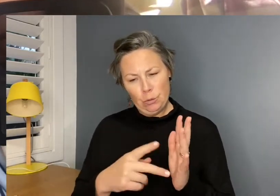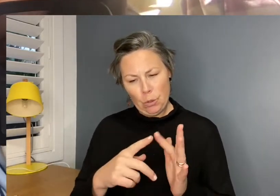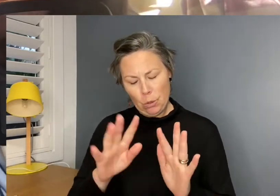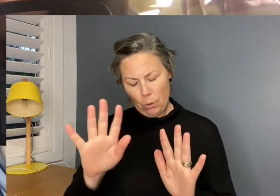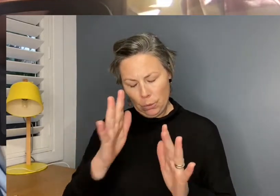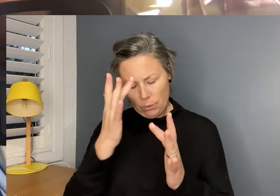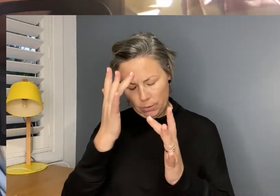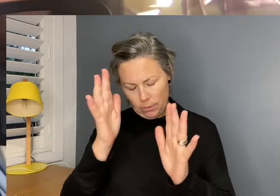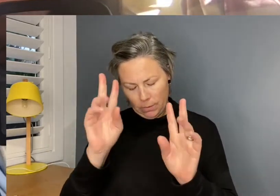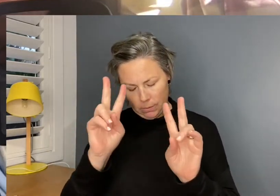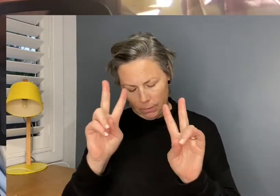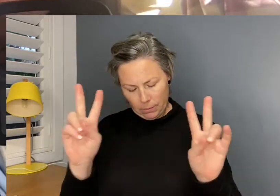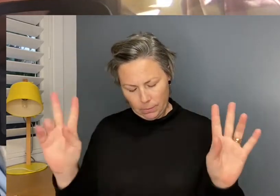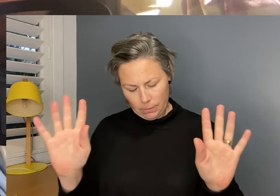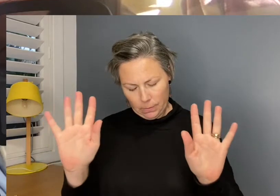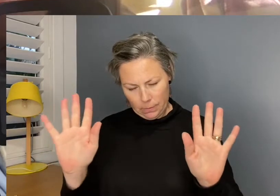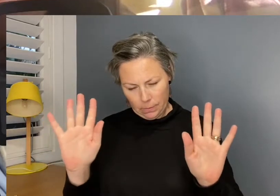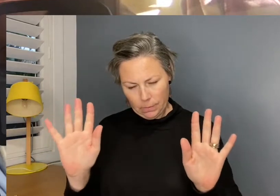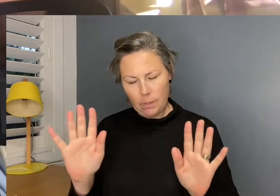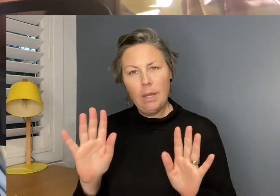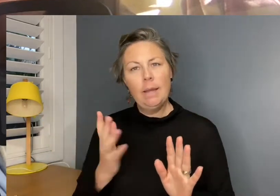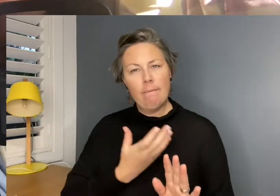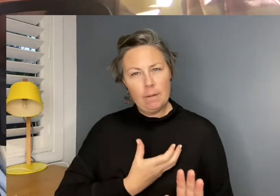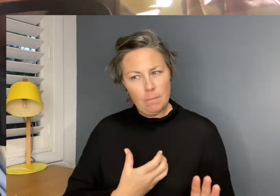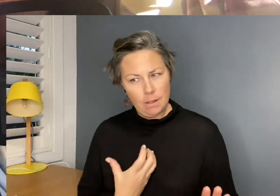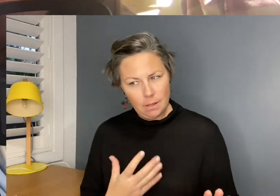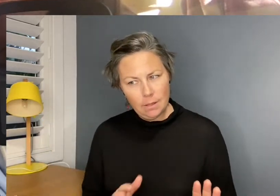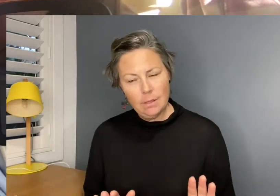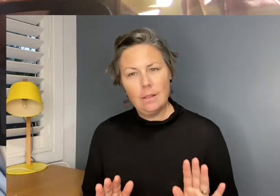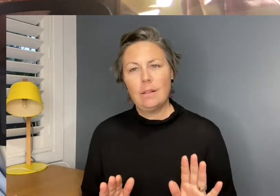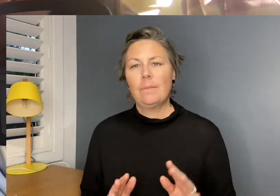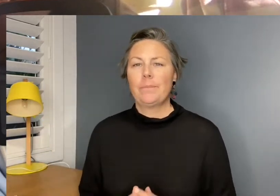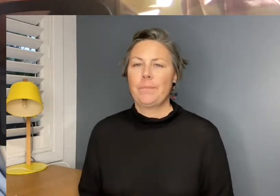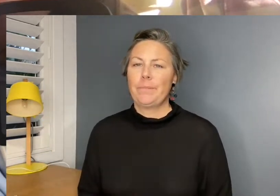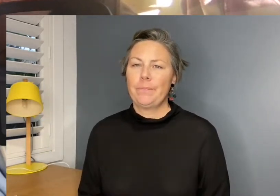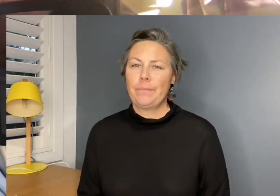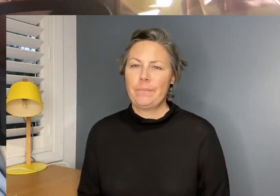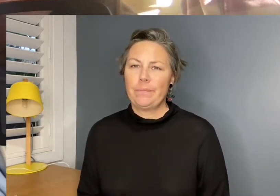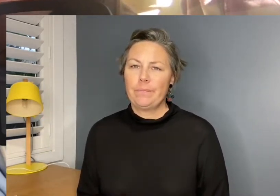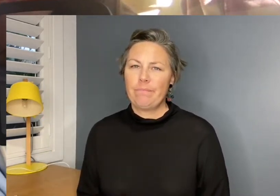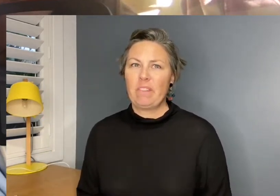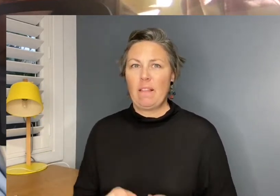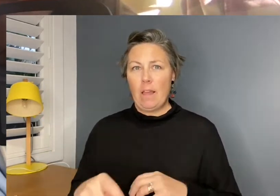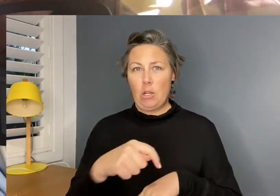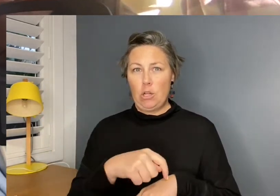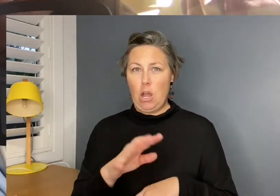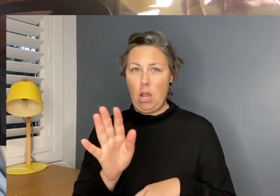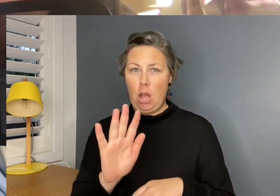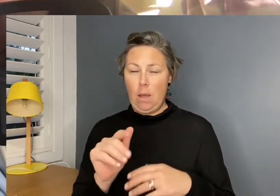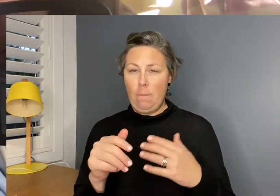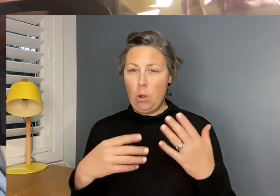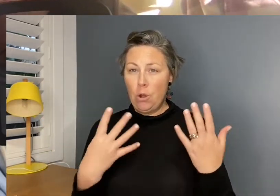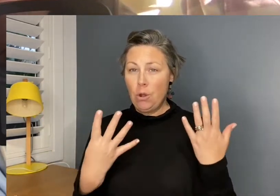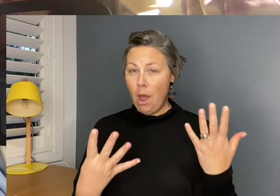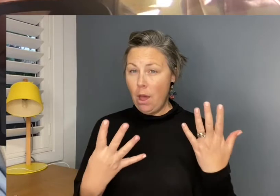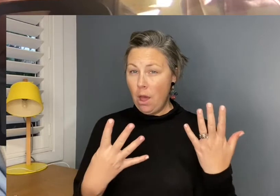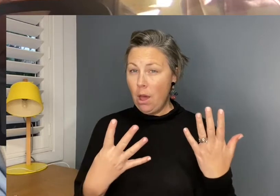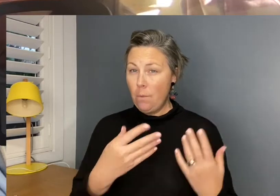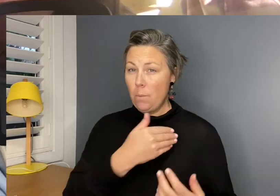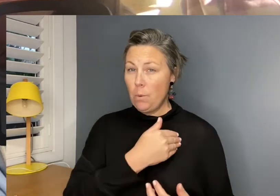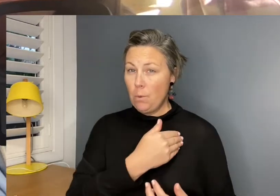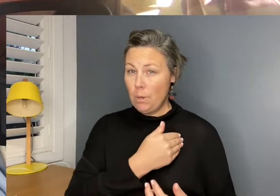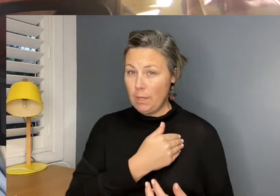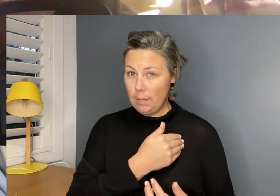do whatever you need to do, get yourself comfortable. By this stage, it was about 9 a.m. that I arrived